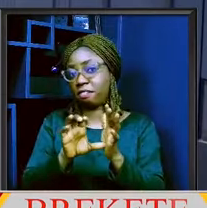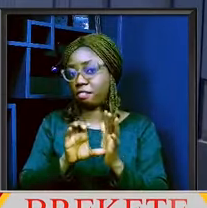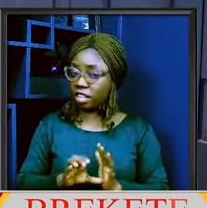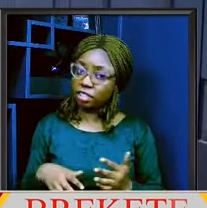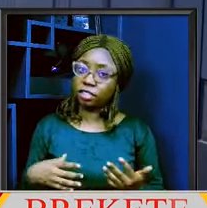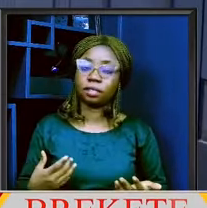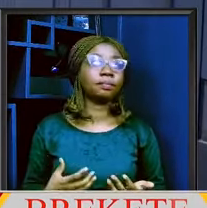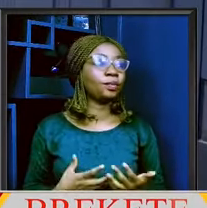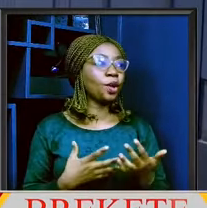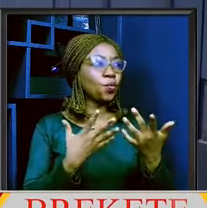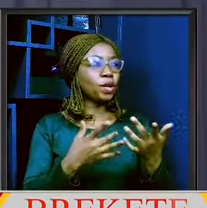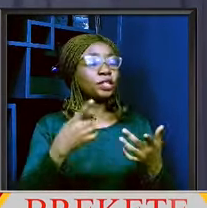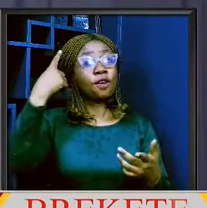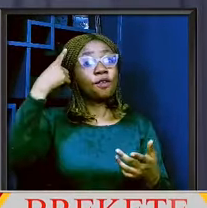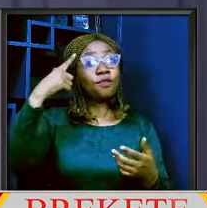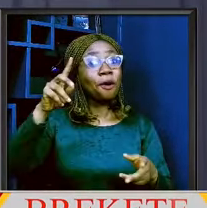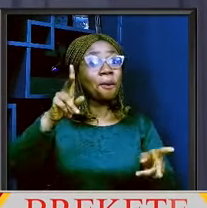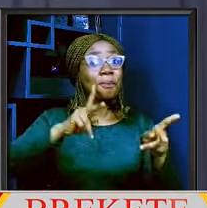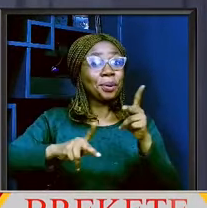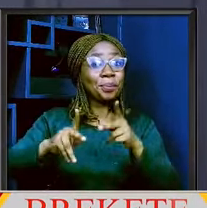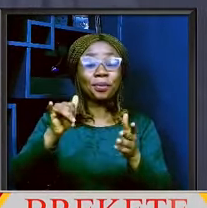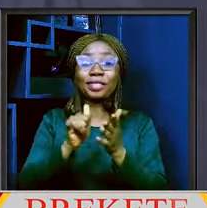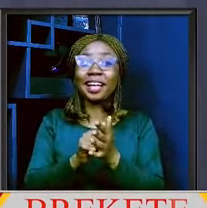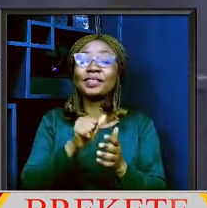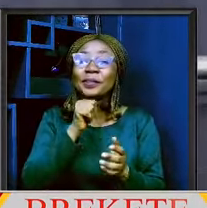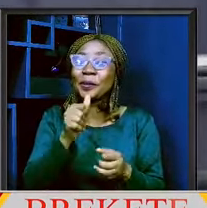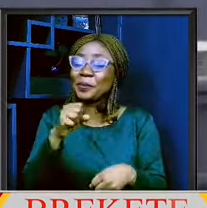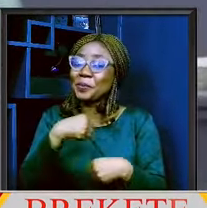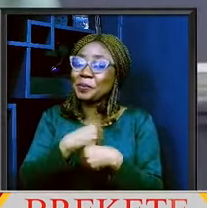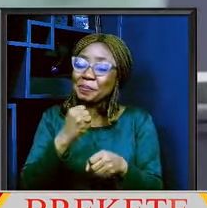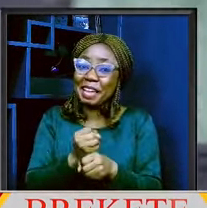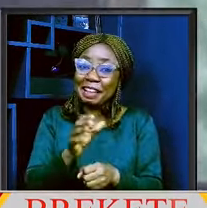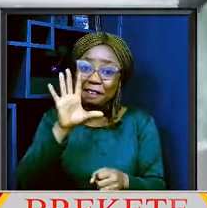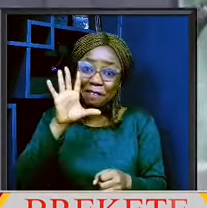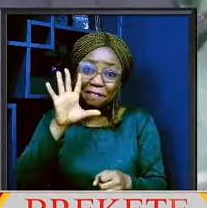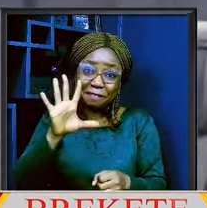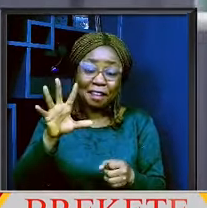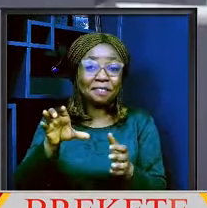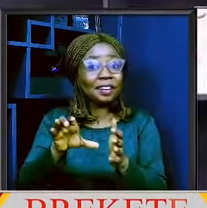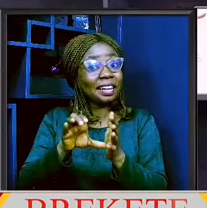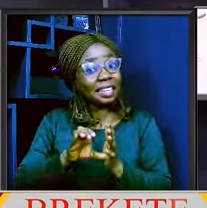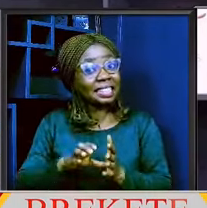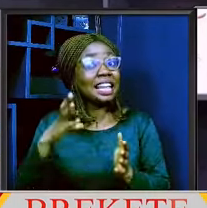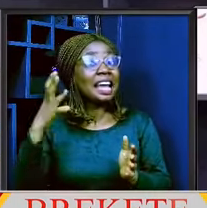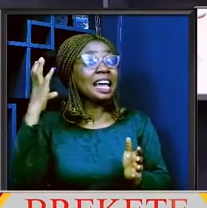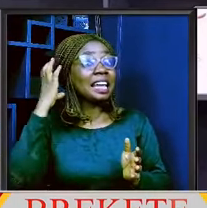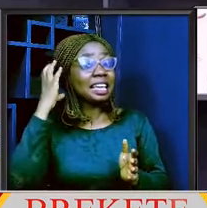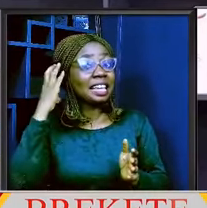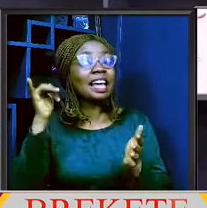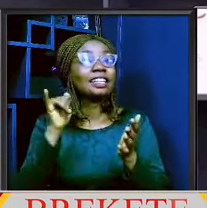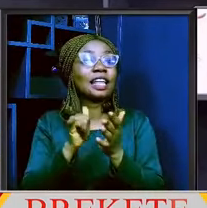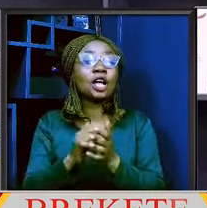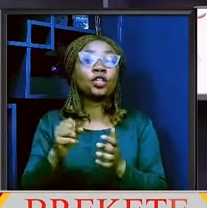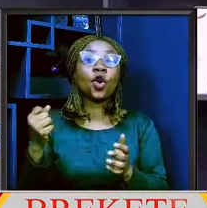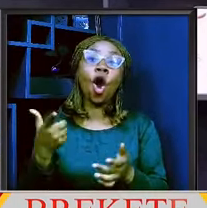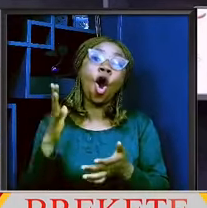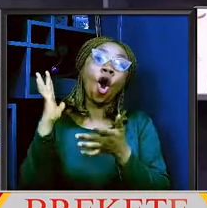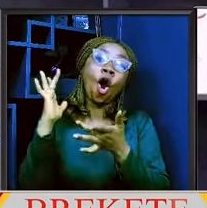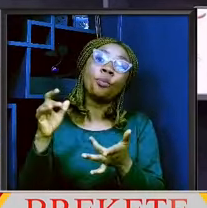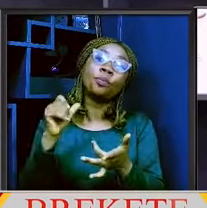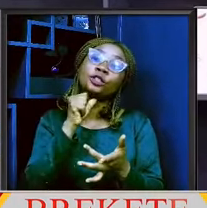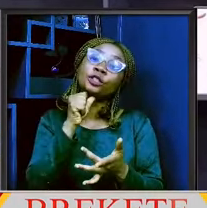Wait, sir. For those of us who not make 5 credit, make una hear and say, all hope is